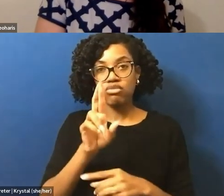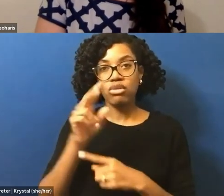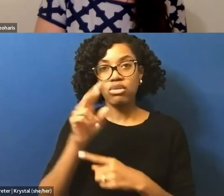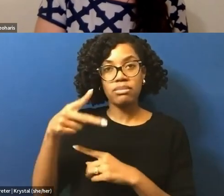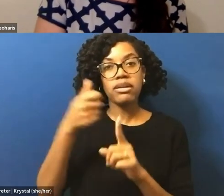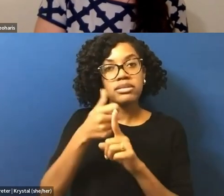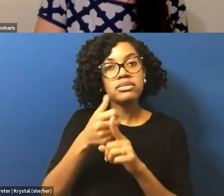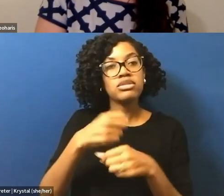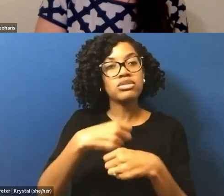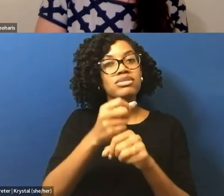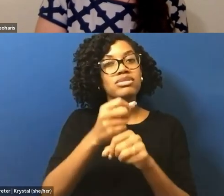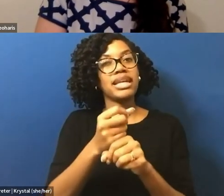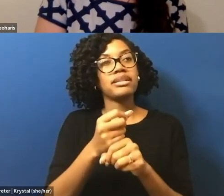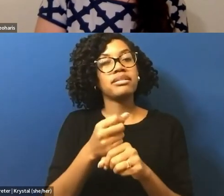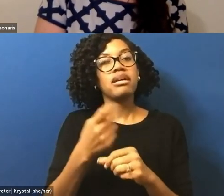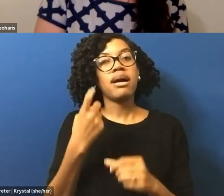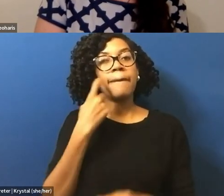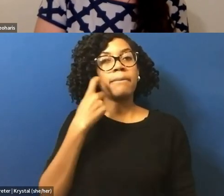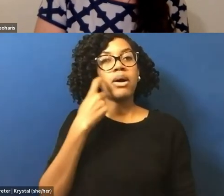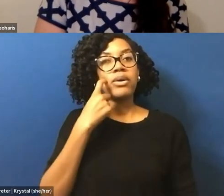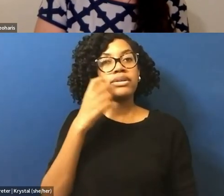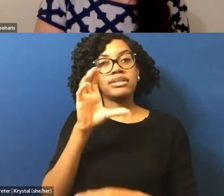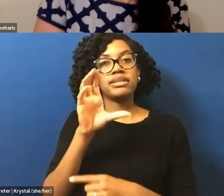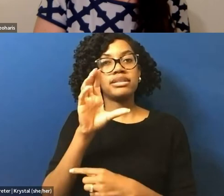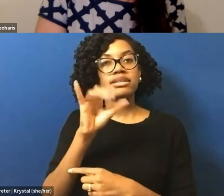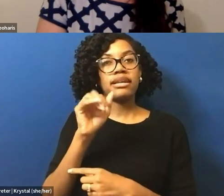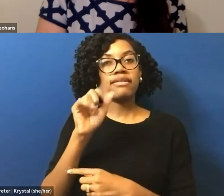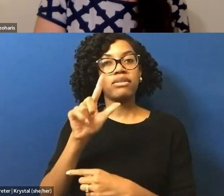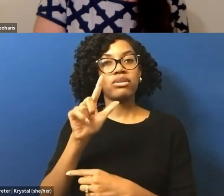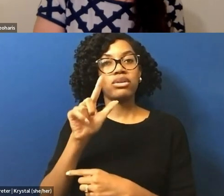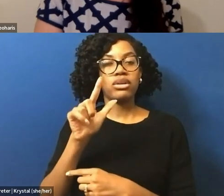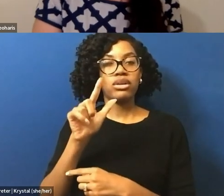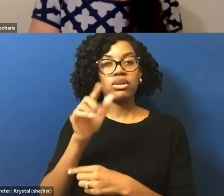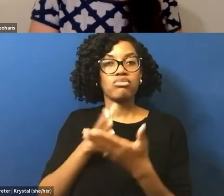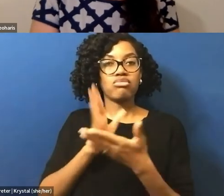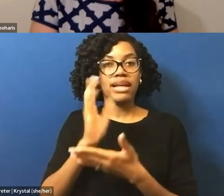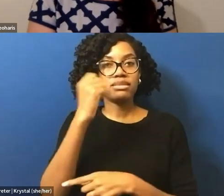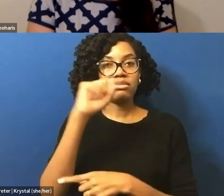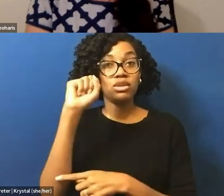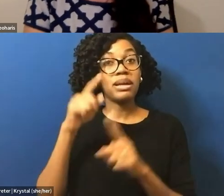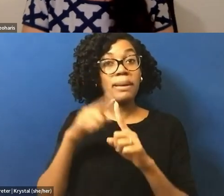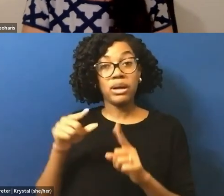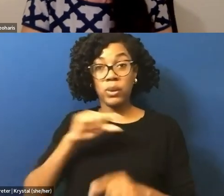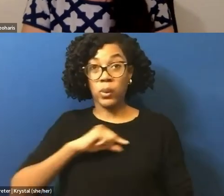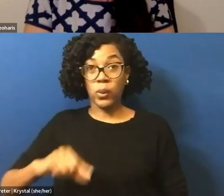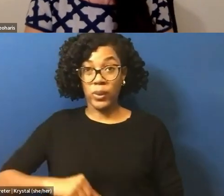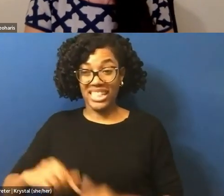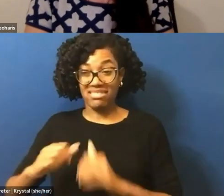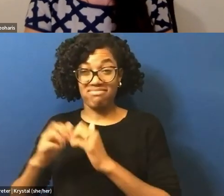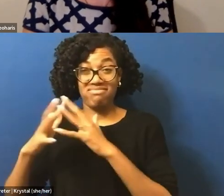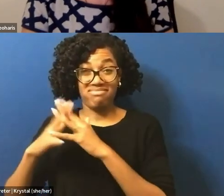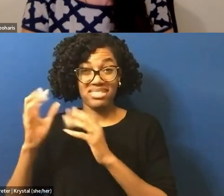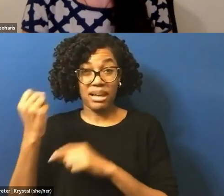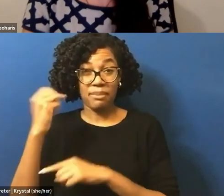rights movement, you should think of Queen Mother Moore as kind of midwifing a modern Black nationalist movement in that way.